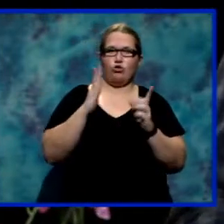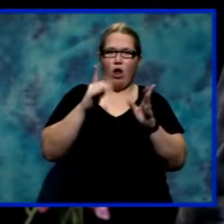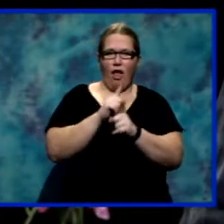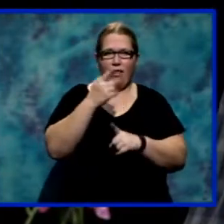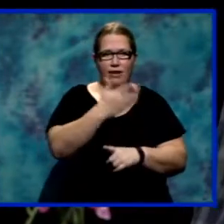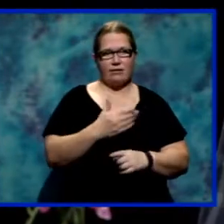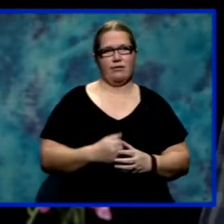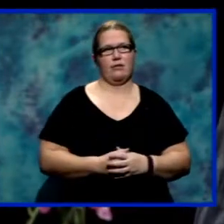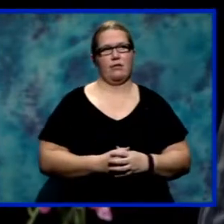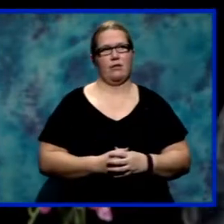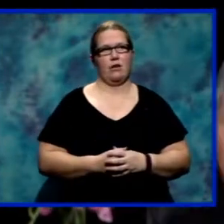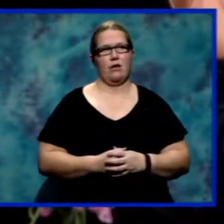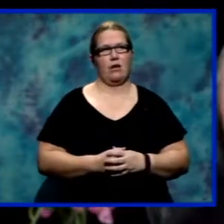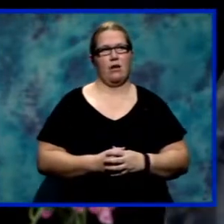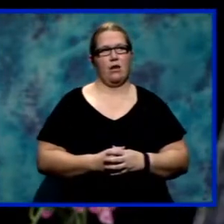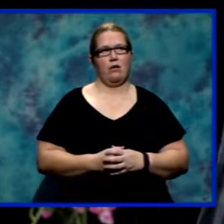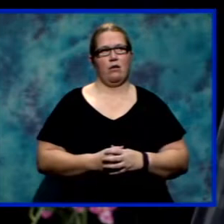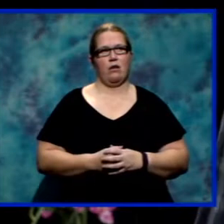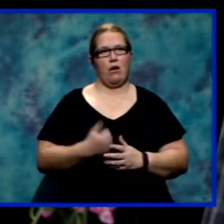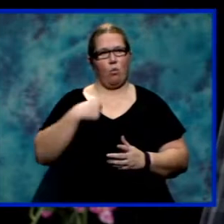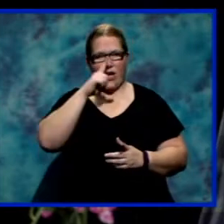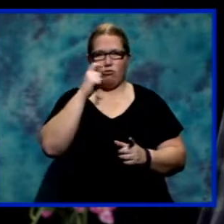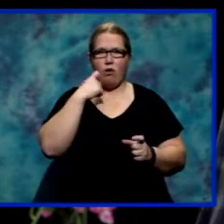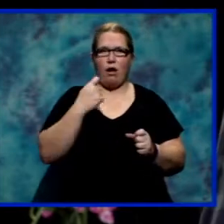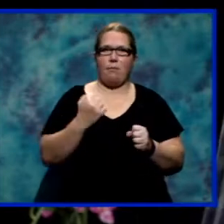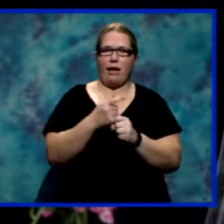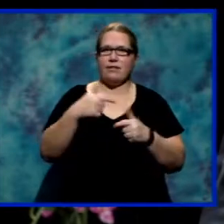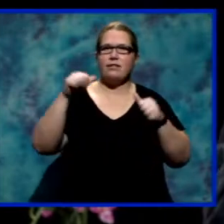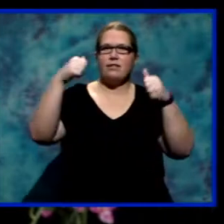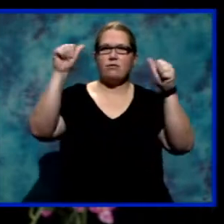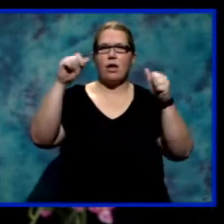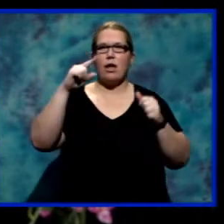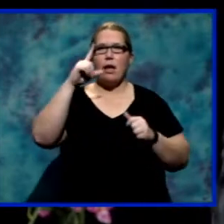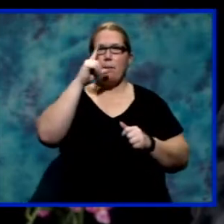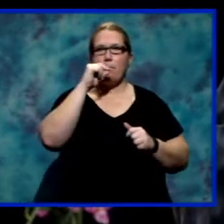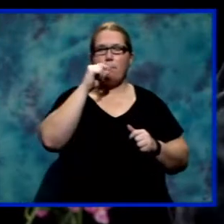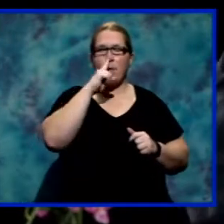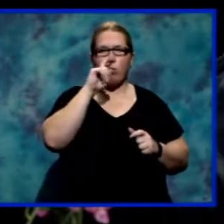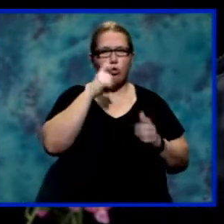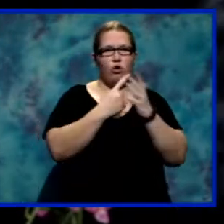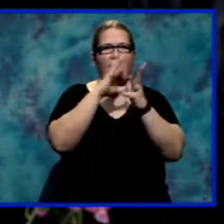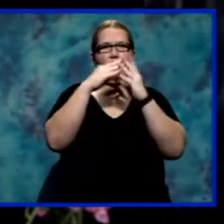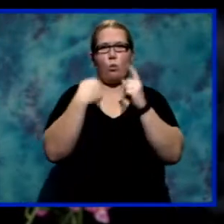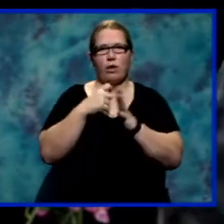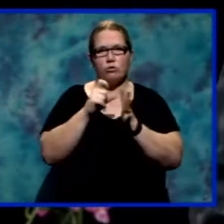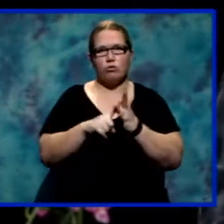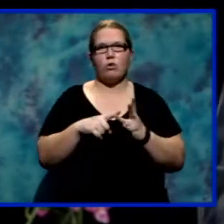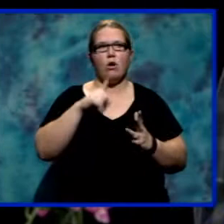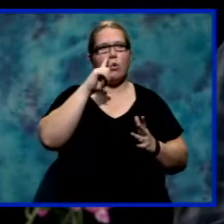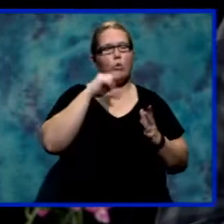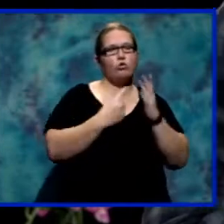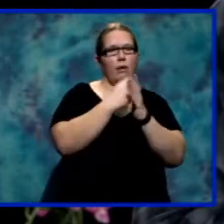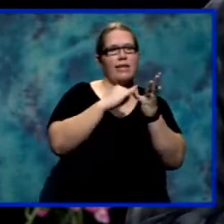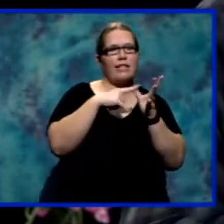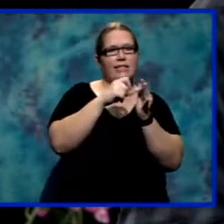try evangelistically to start off with will be spectacularly successful. People will turn up to everything we do. They'll turn up to Sabbath school on time. They'll